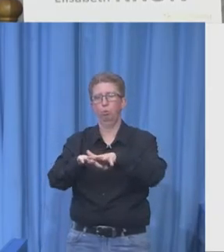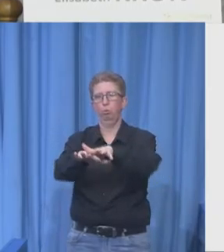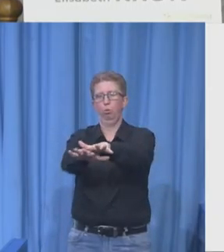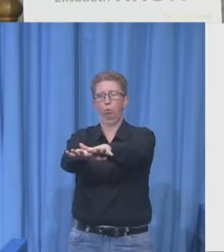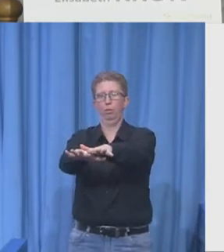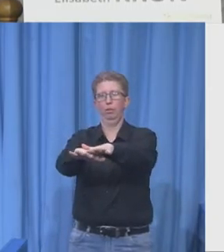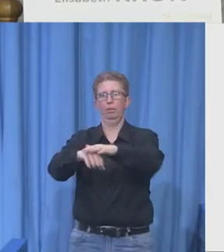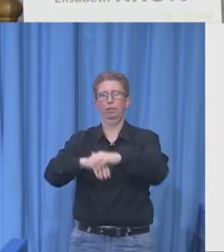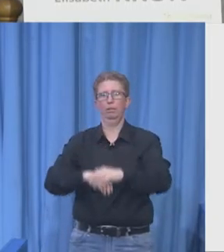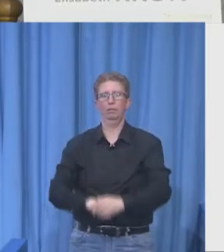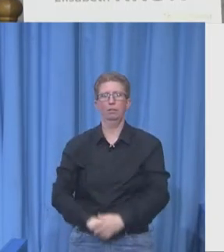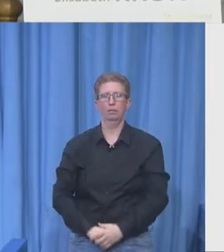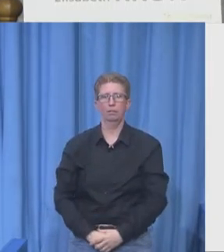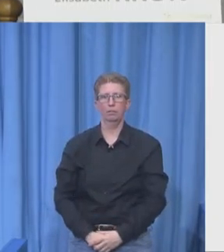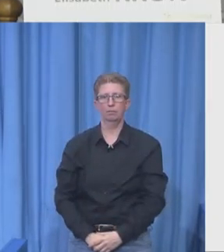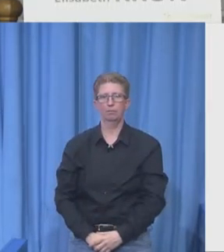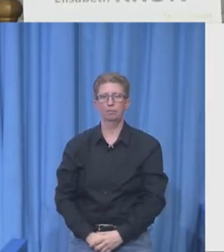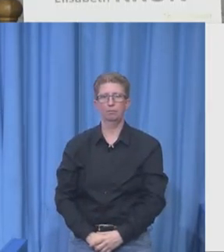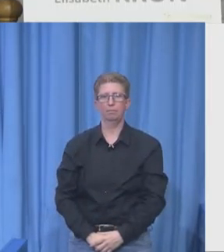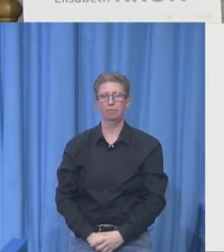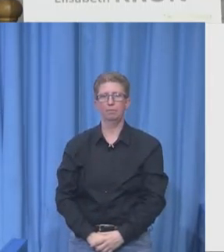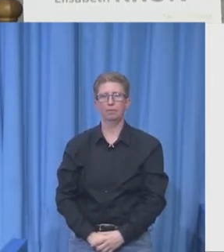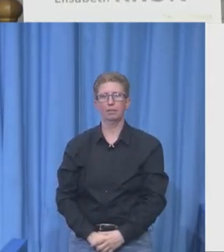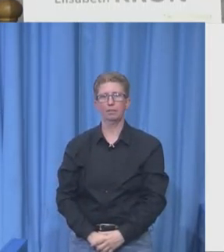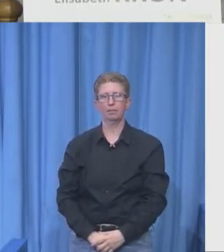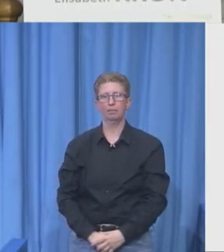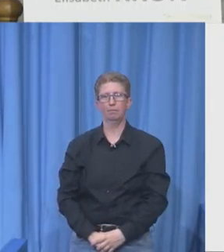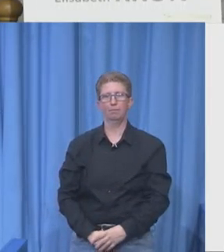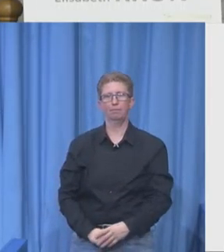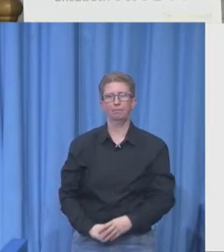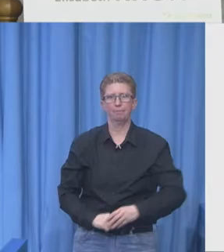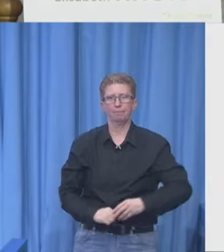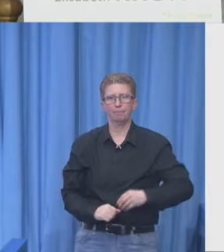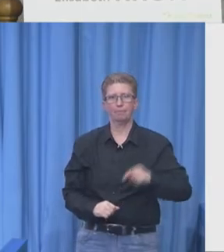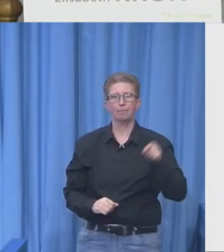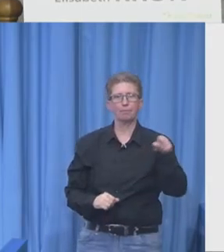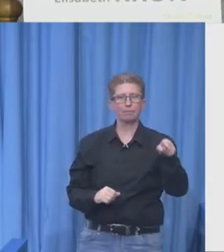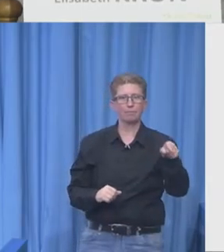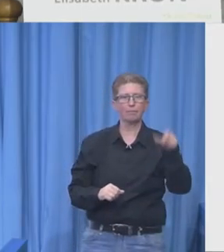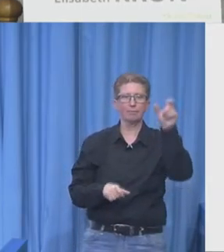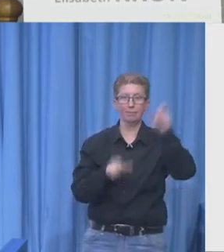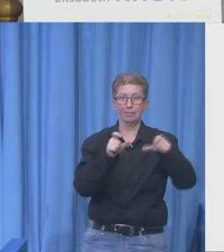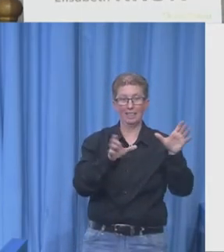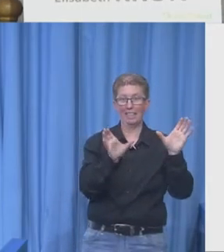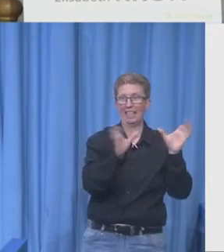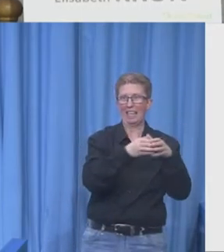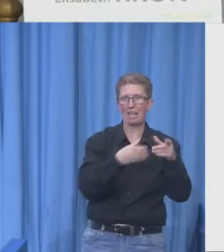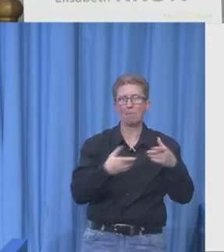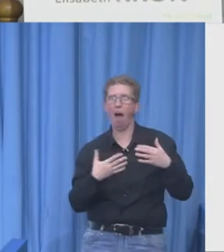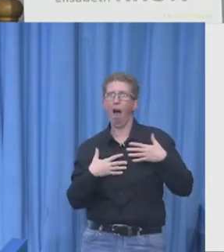the work of the people with autism is very, it's in a very good quality.